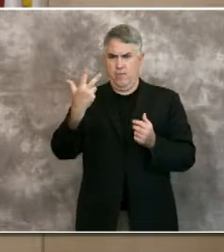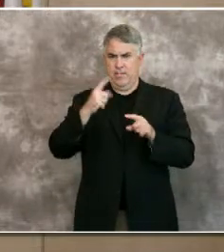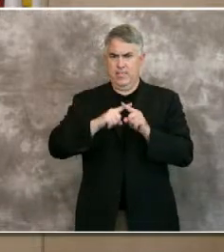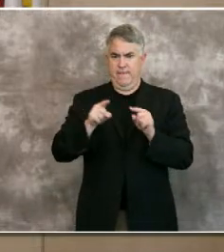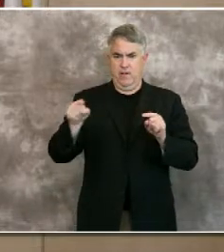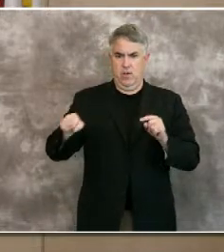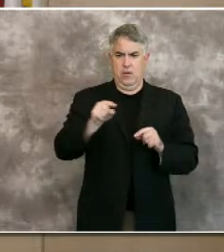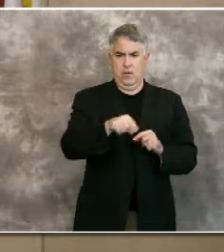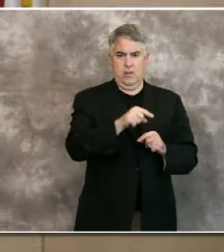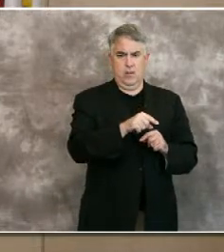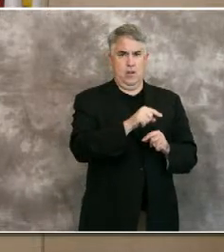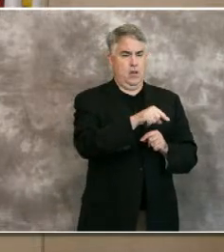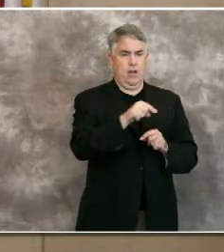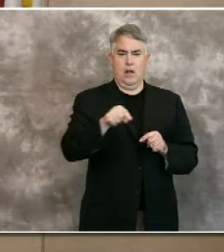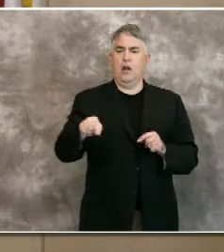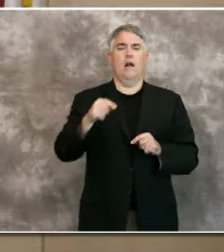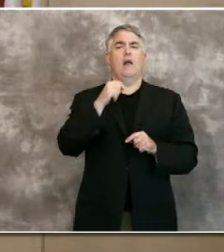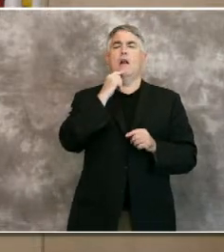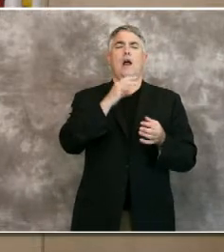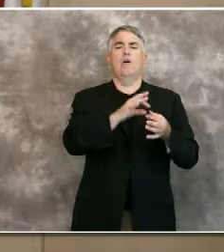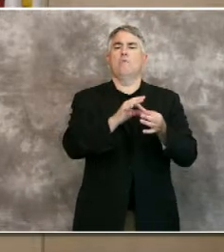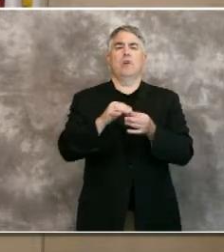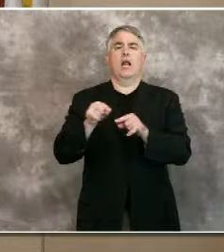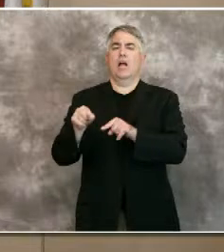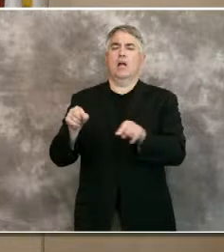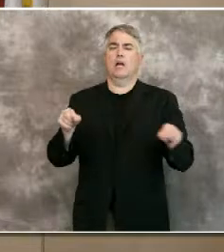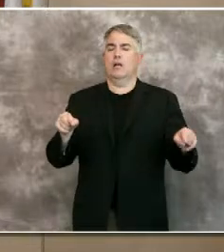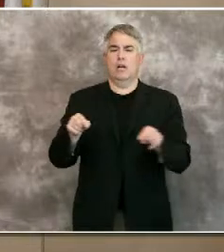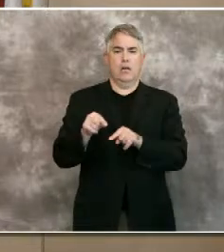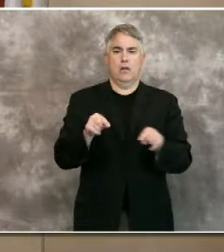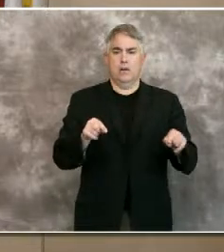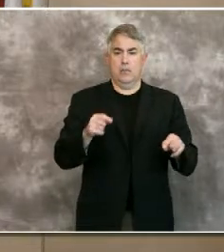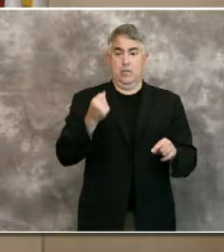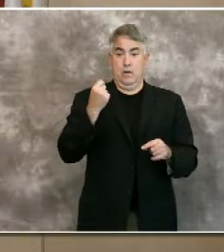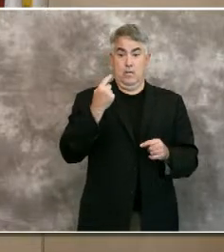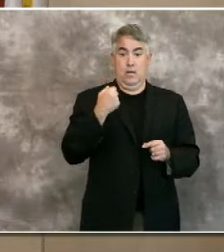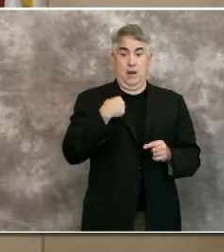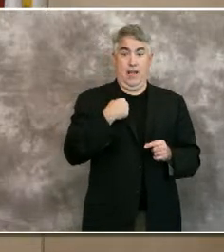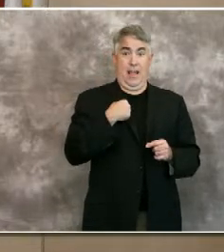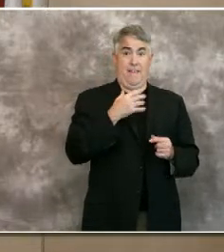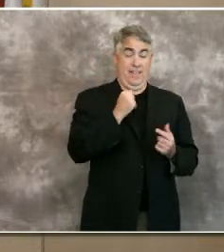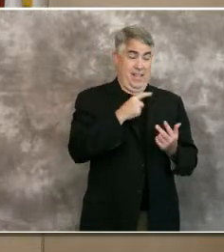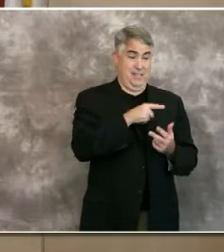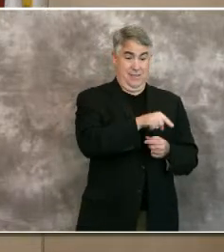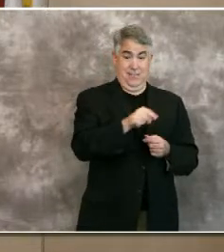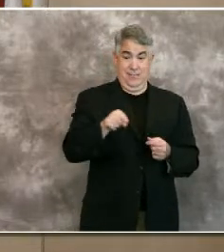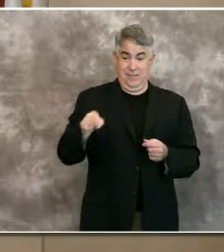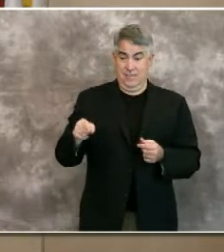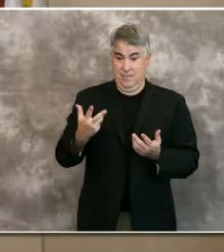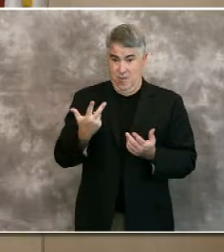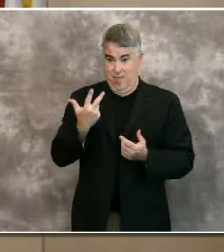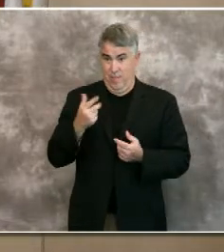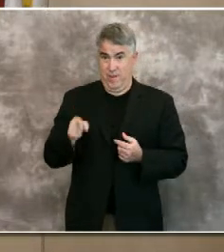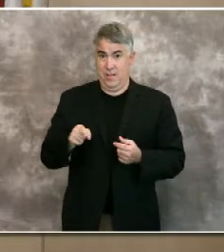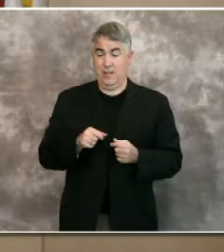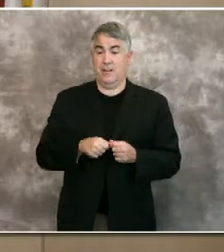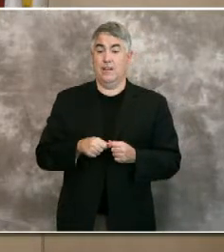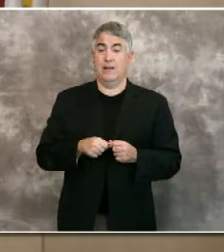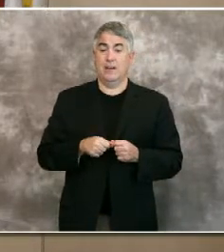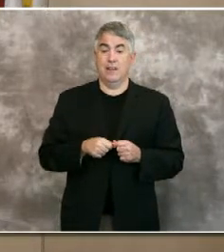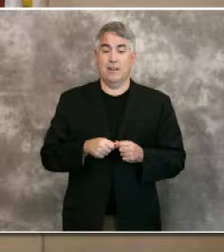cases so far with the cases that we're talking about for the elevated